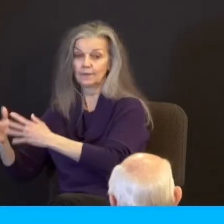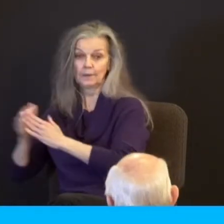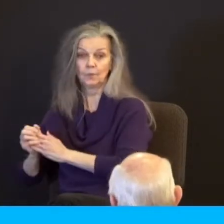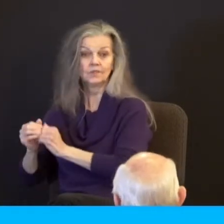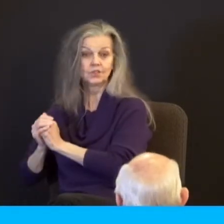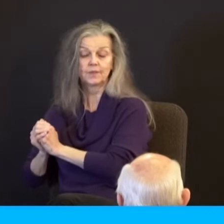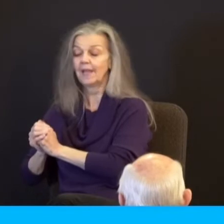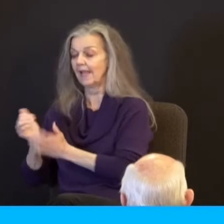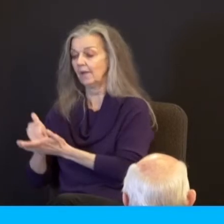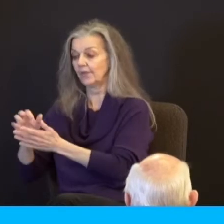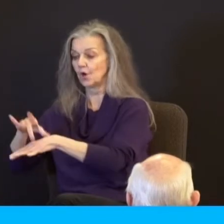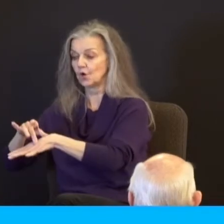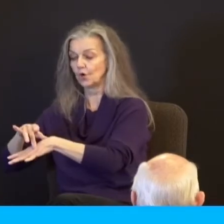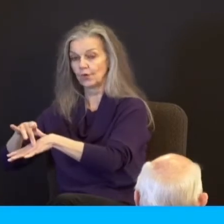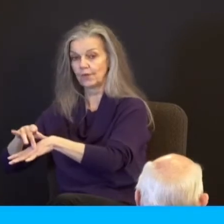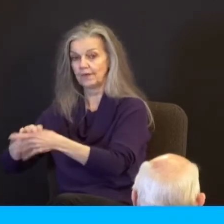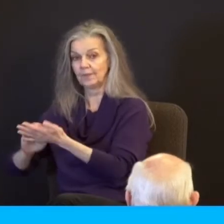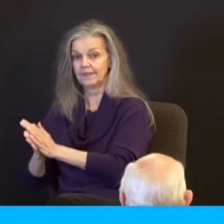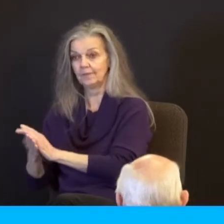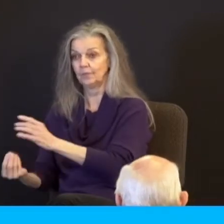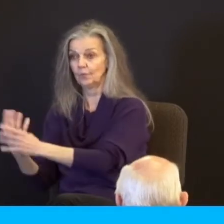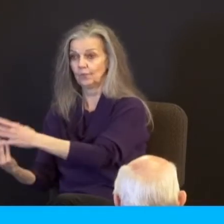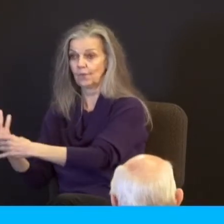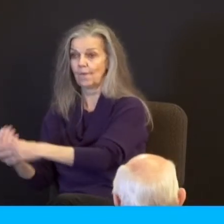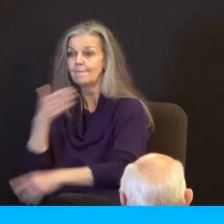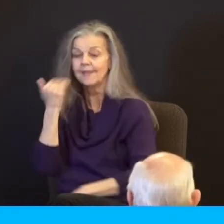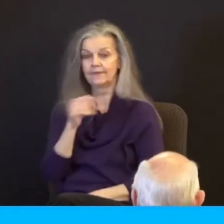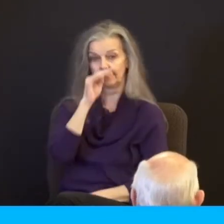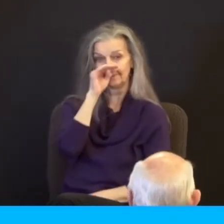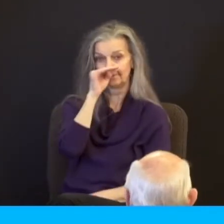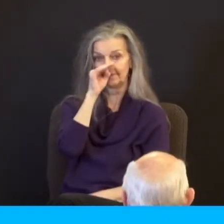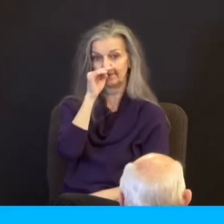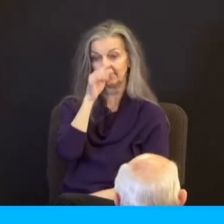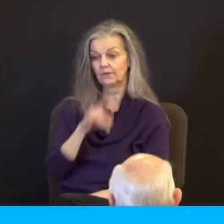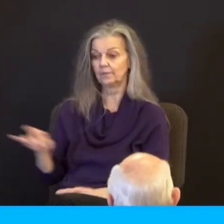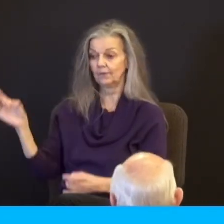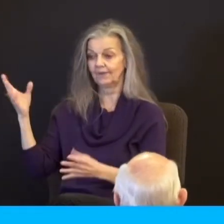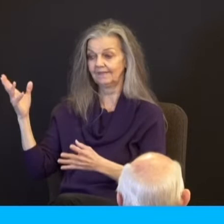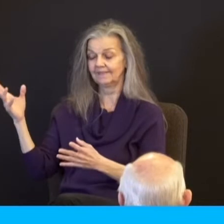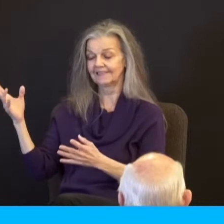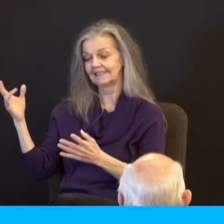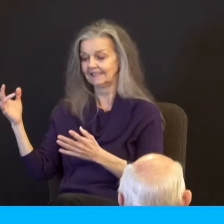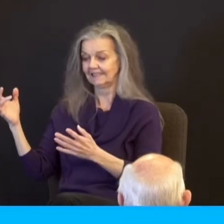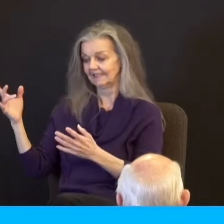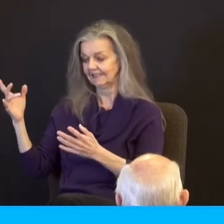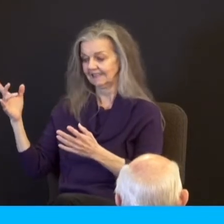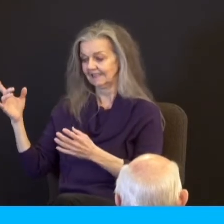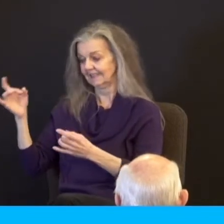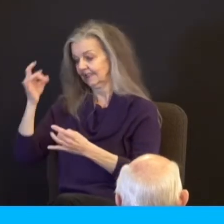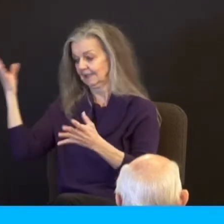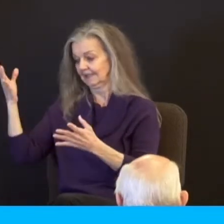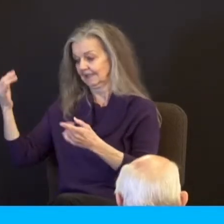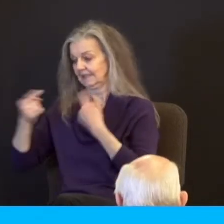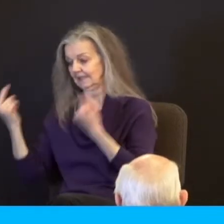the earth be more fertile. So it can also be quite a decadent time among the ungodly, or the Canaanites, based